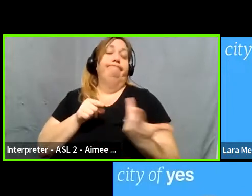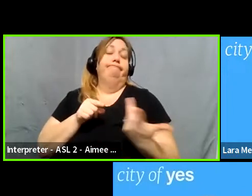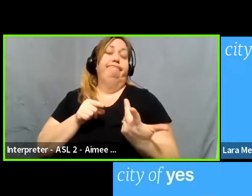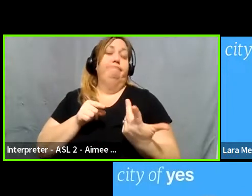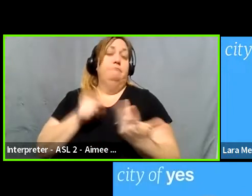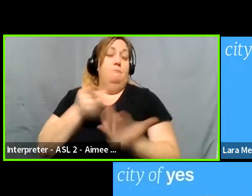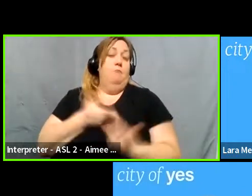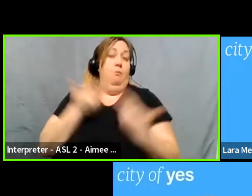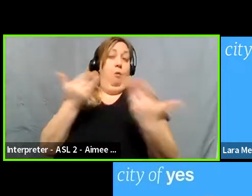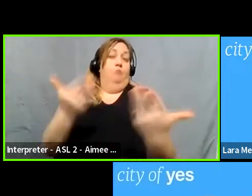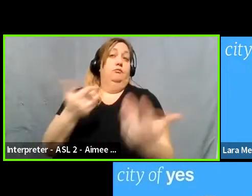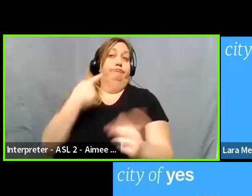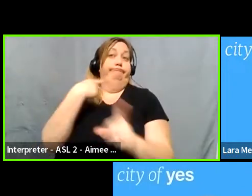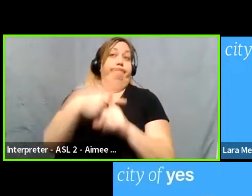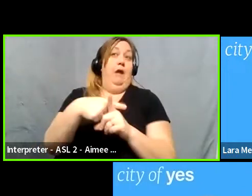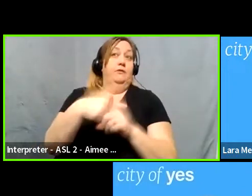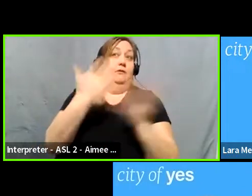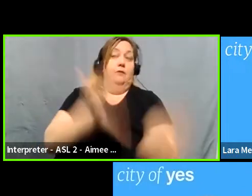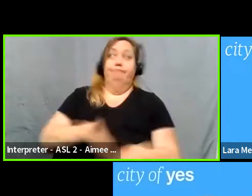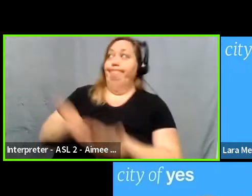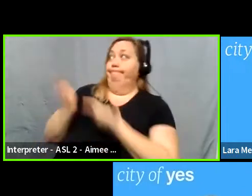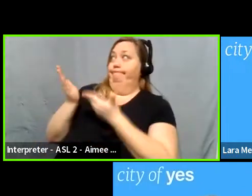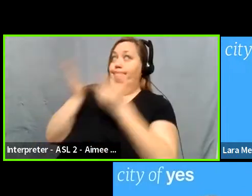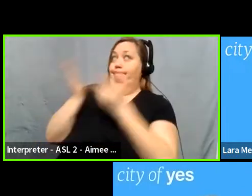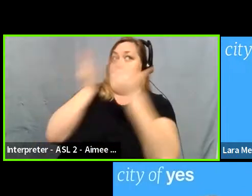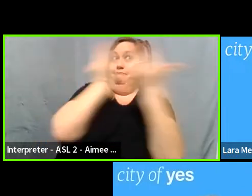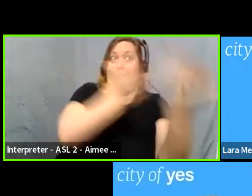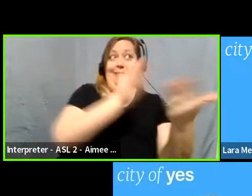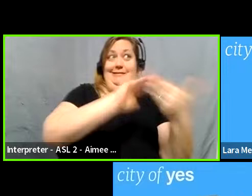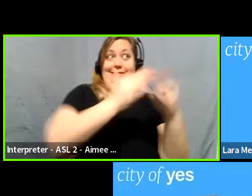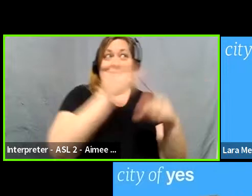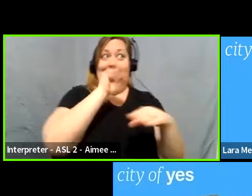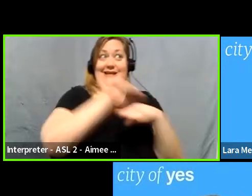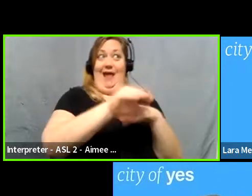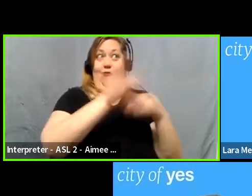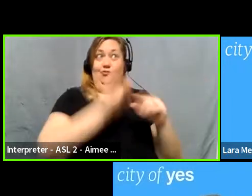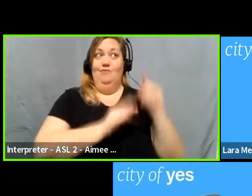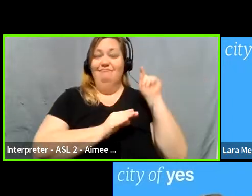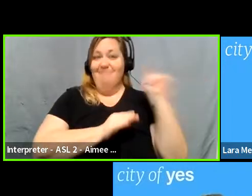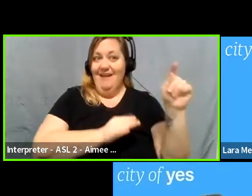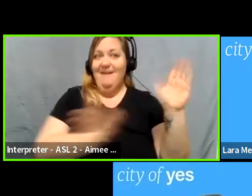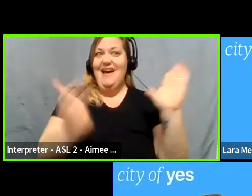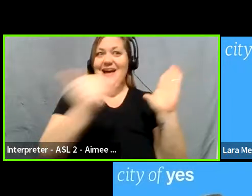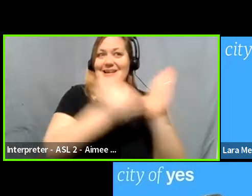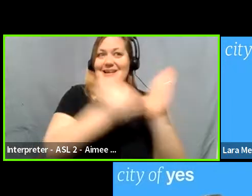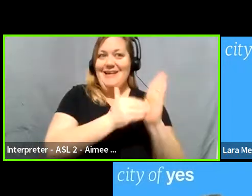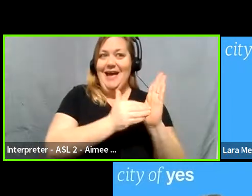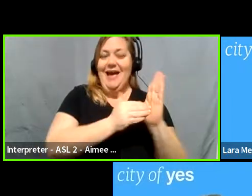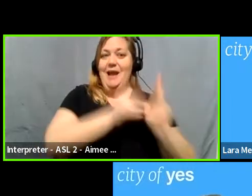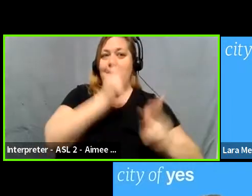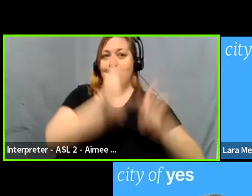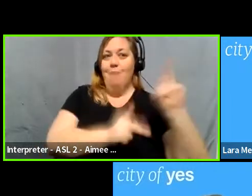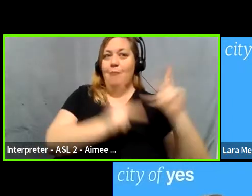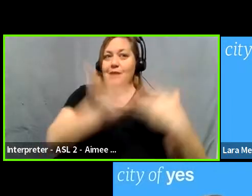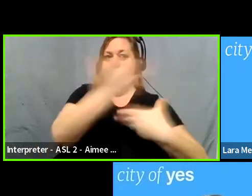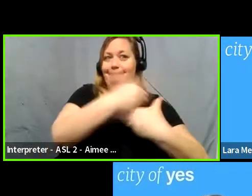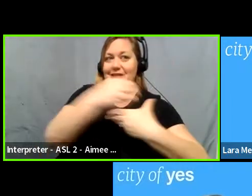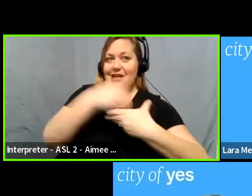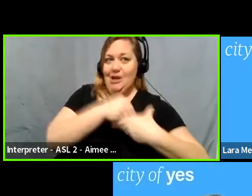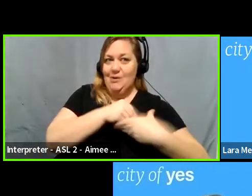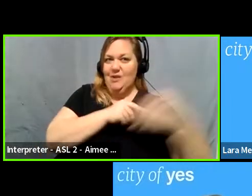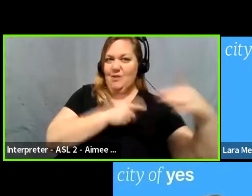proposal, it will then go to the city council. The city council will also hold a public hearing, usually at one of their subcommittee meetings.